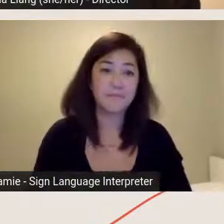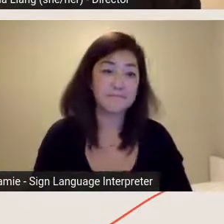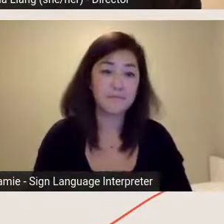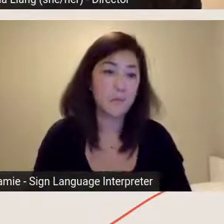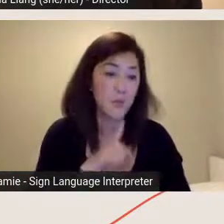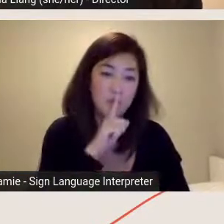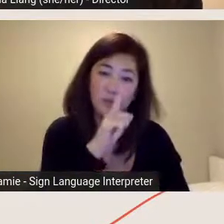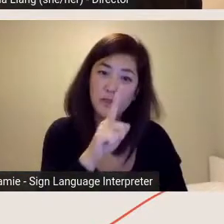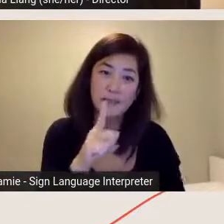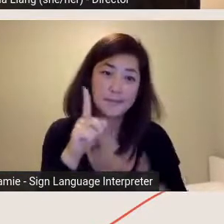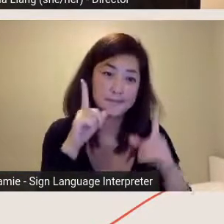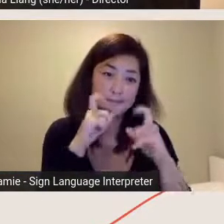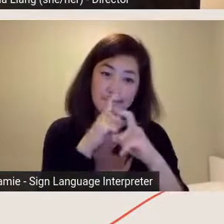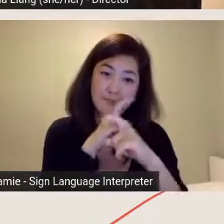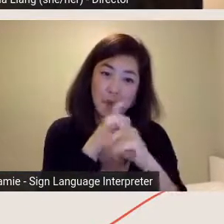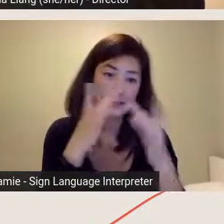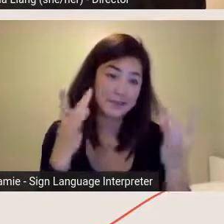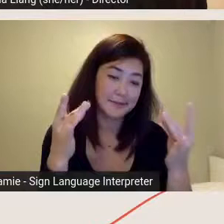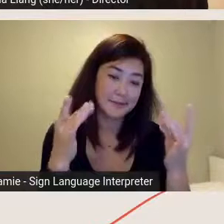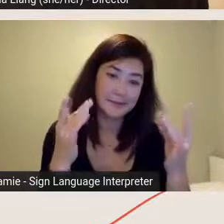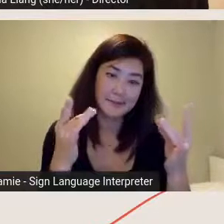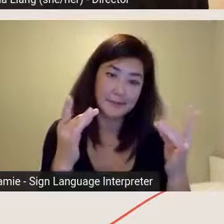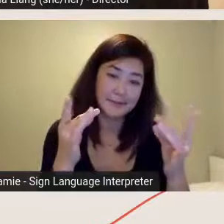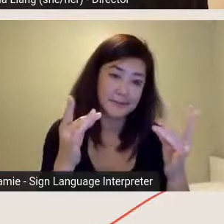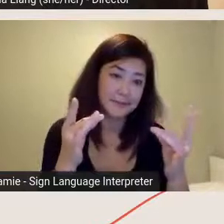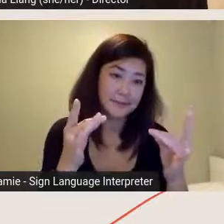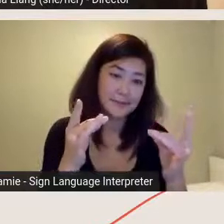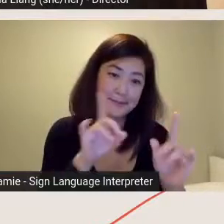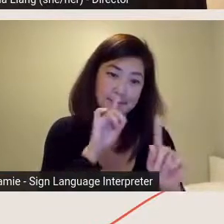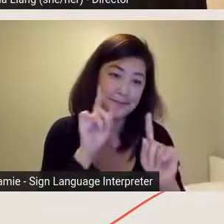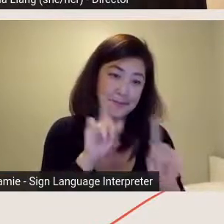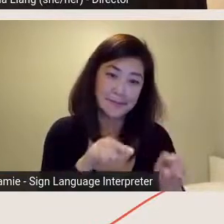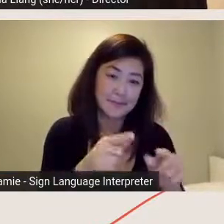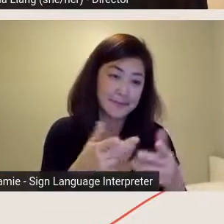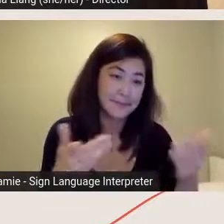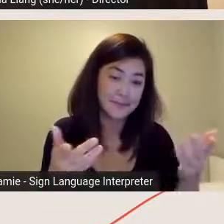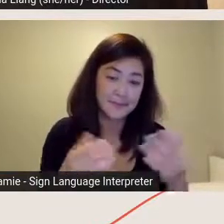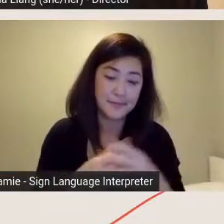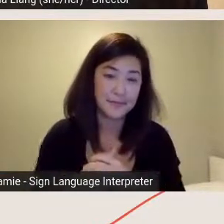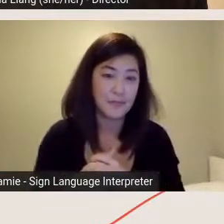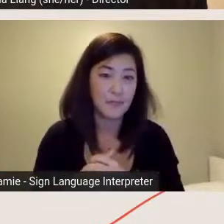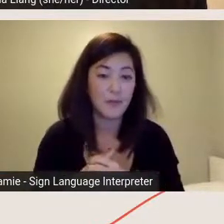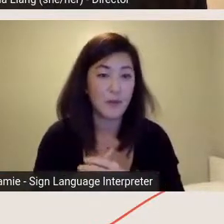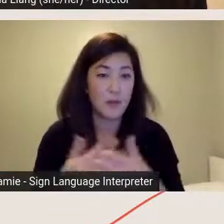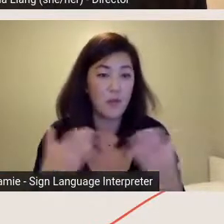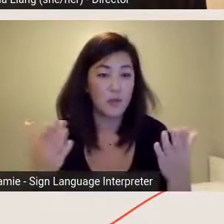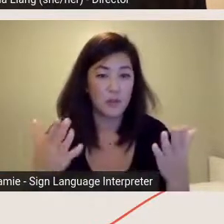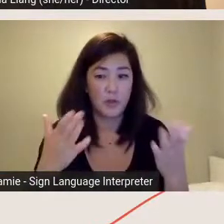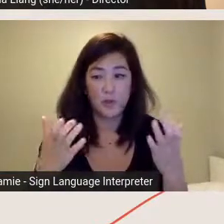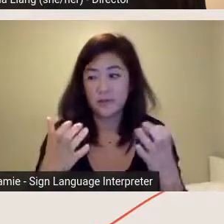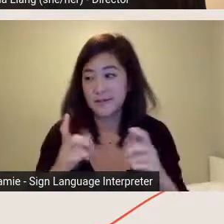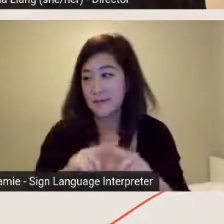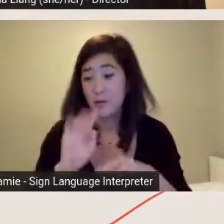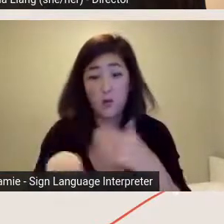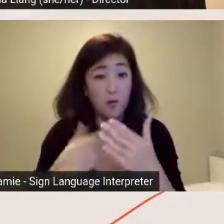it's a complicated question to ask what we actually want from an event like this, except for systemic change.